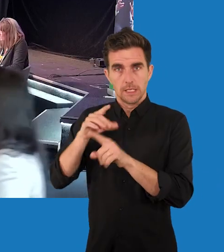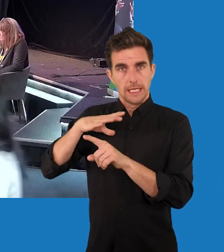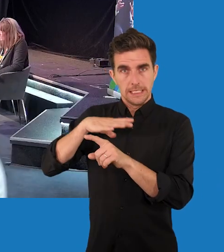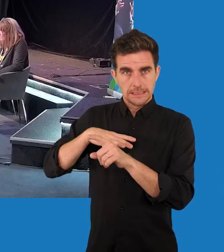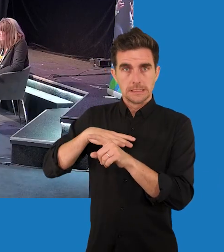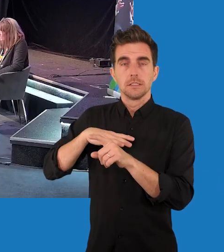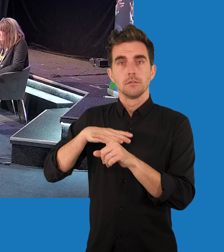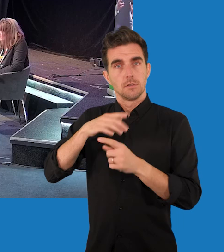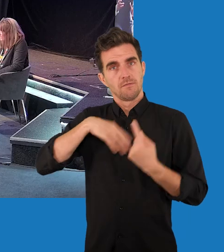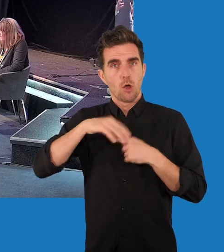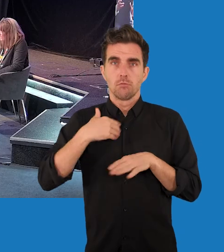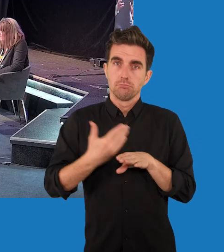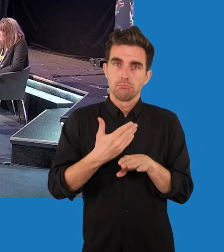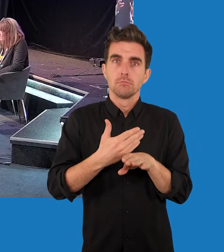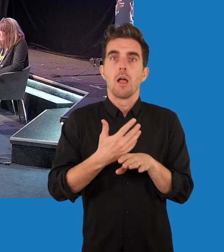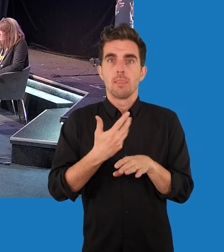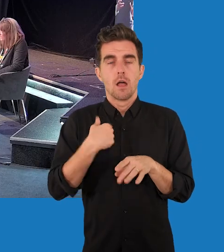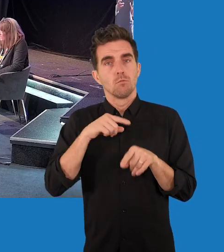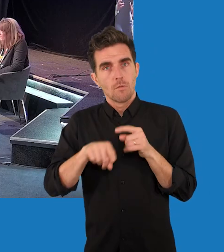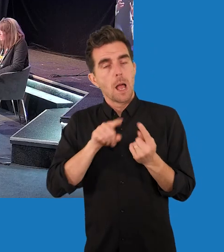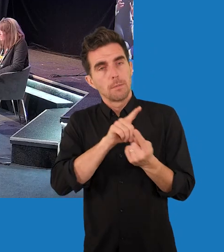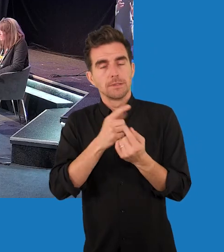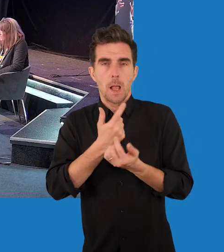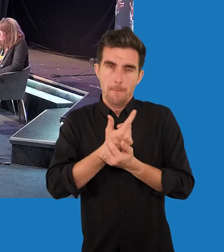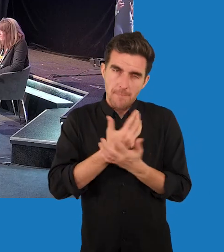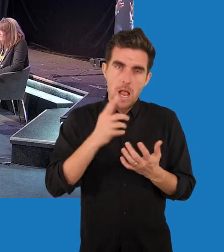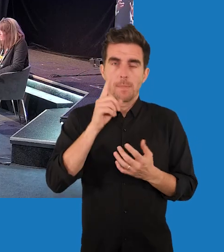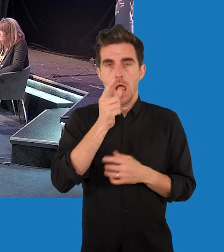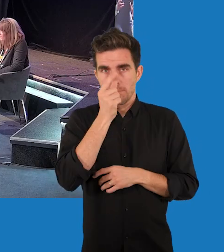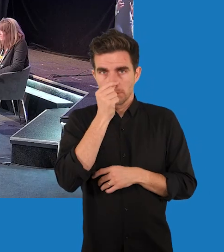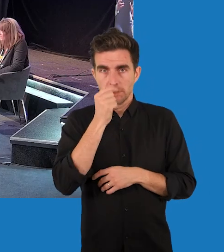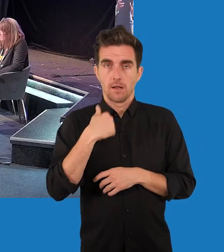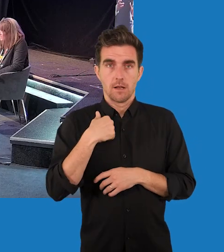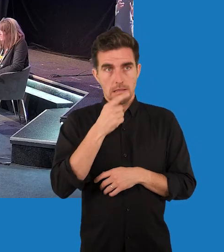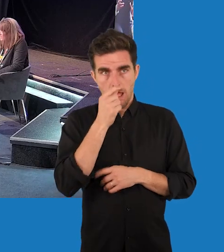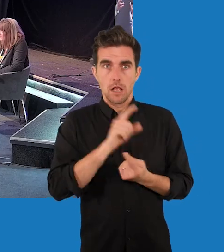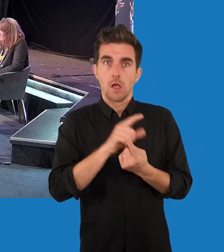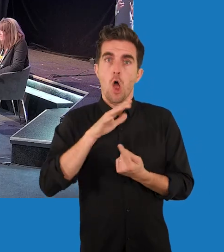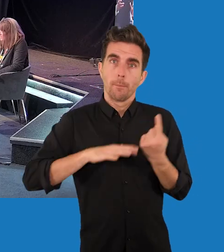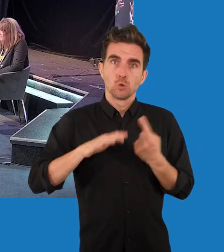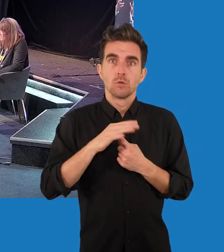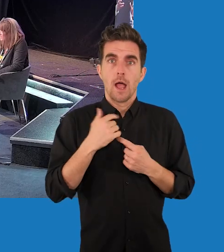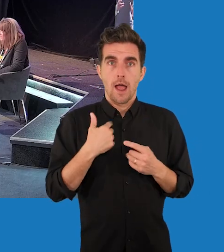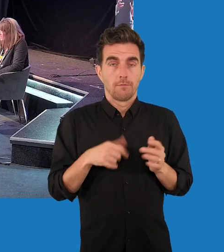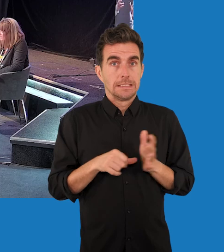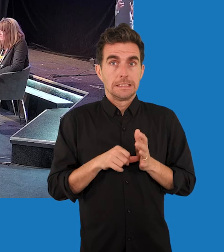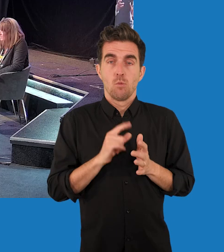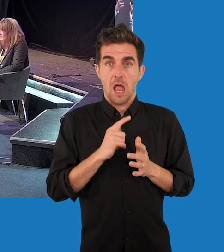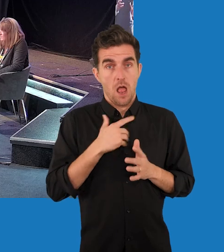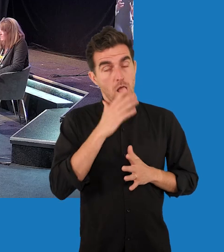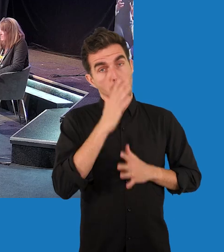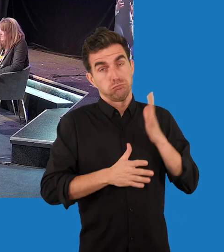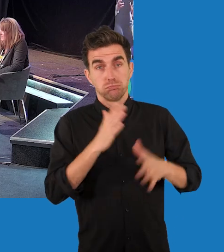meet, one of the missions is to try to meet as many people as they can in the community. One of the issues that I've